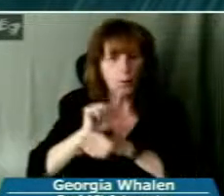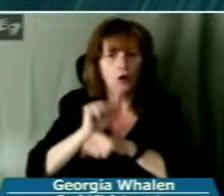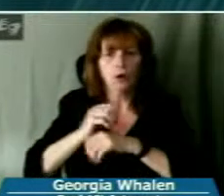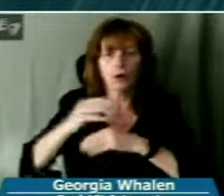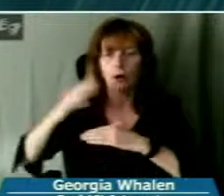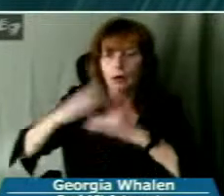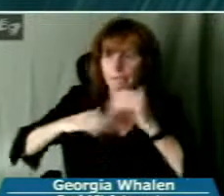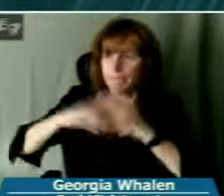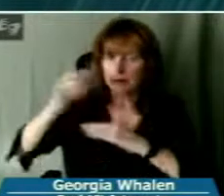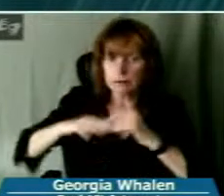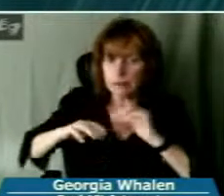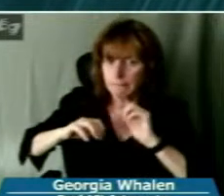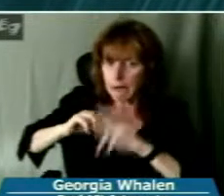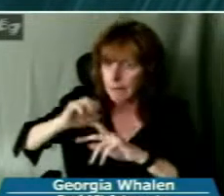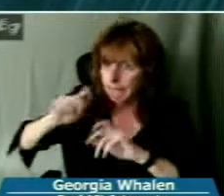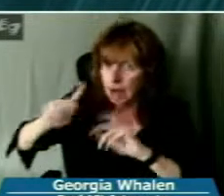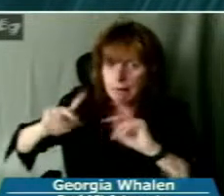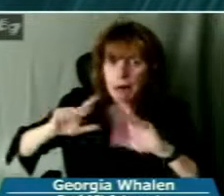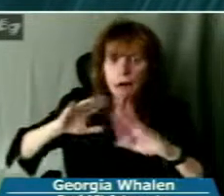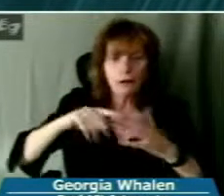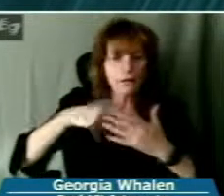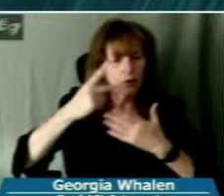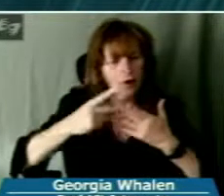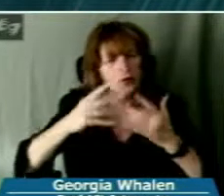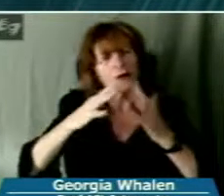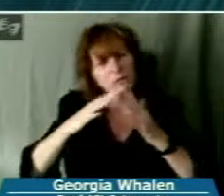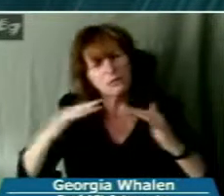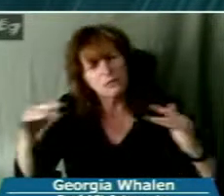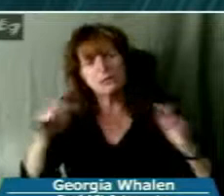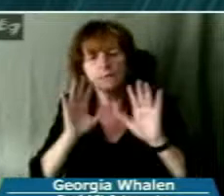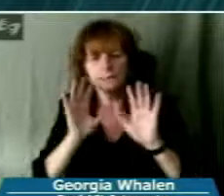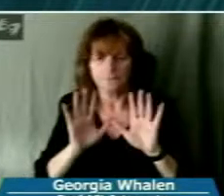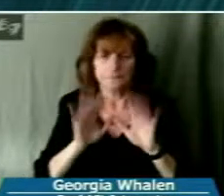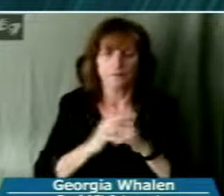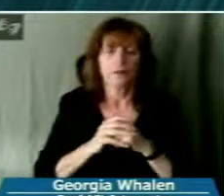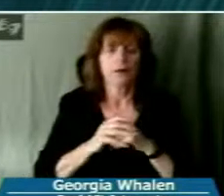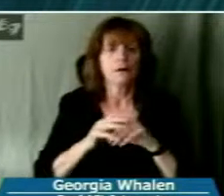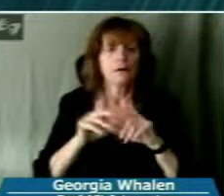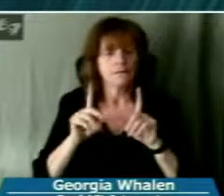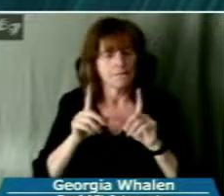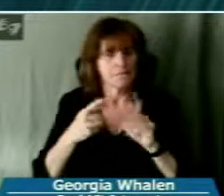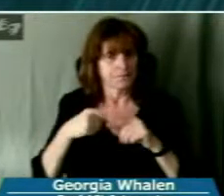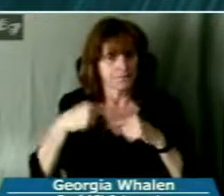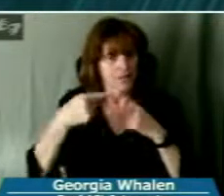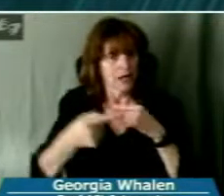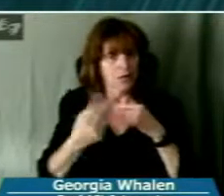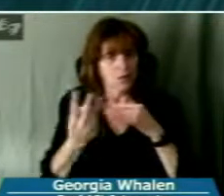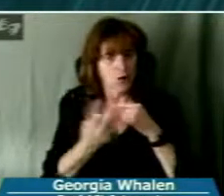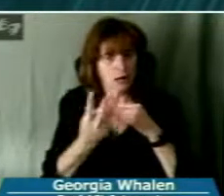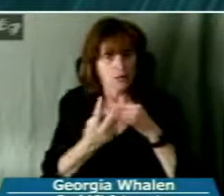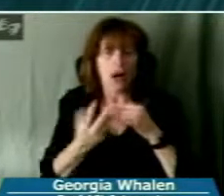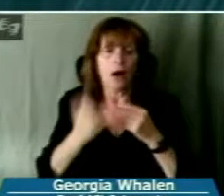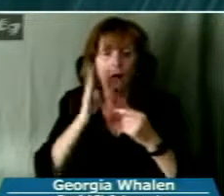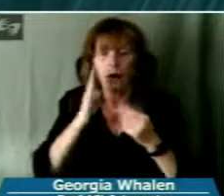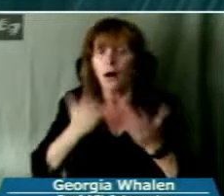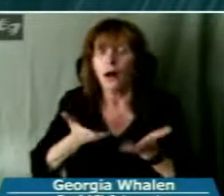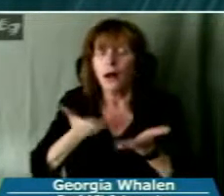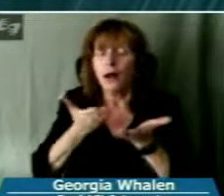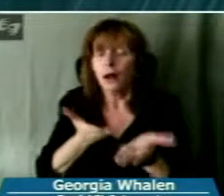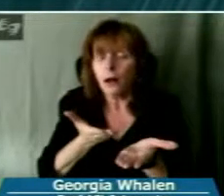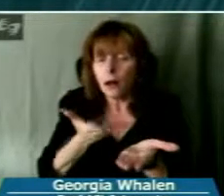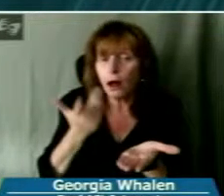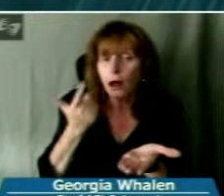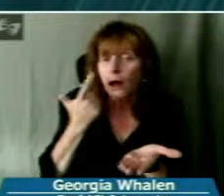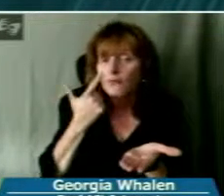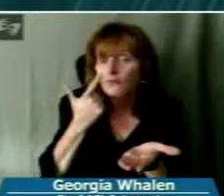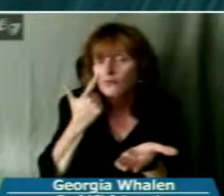that that plan will be put on the table at council next week. It is not a plan that is going to be immediately operational.